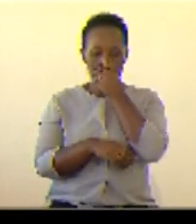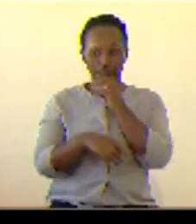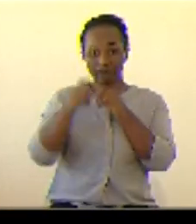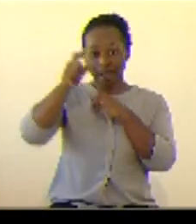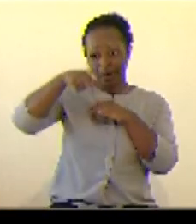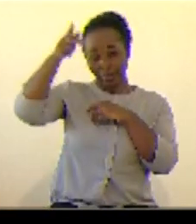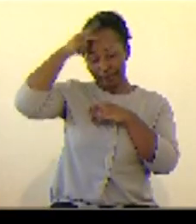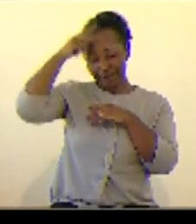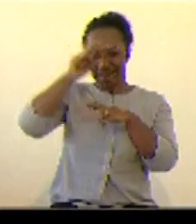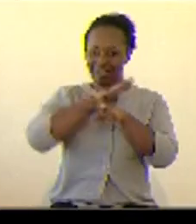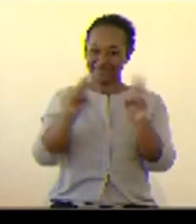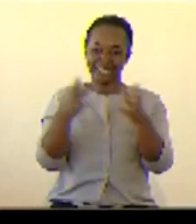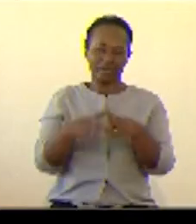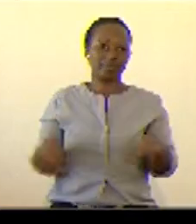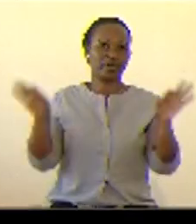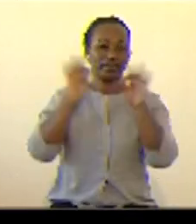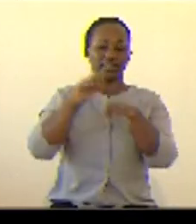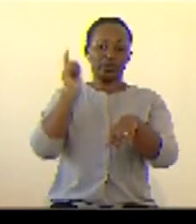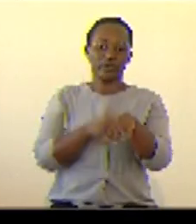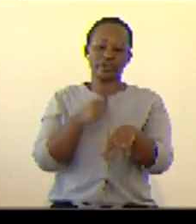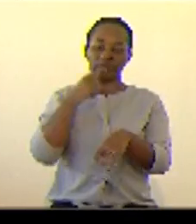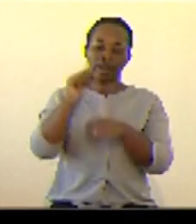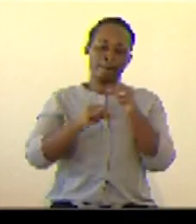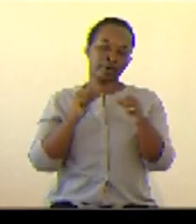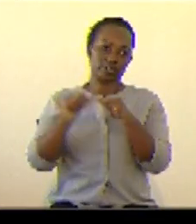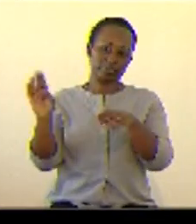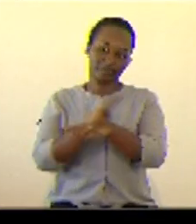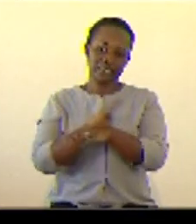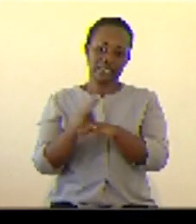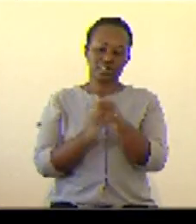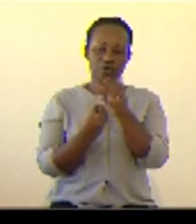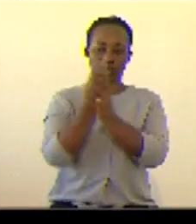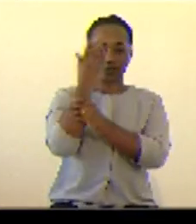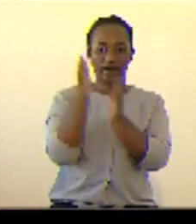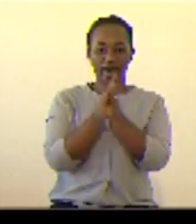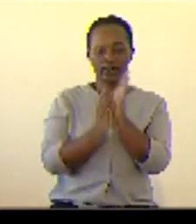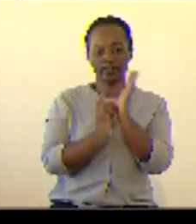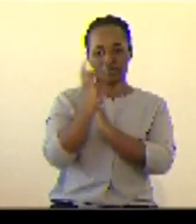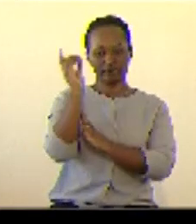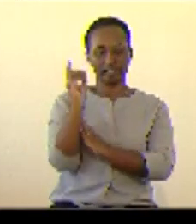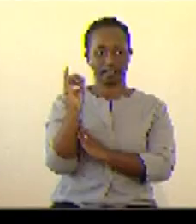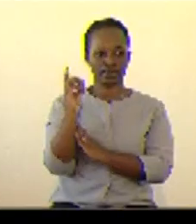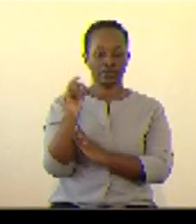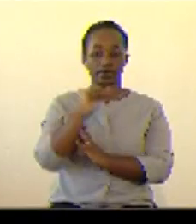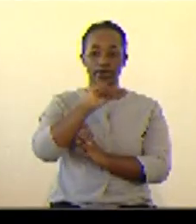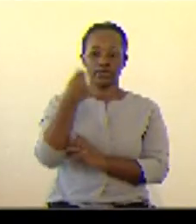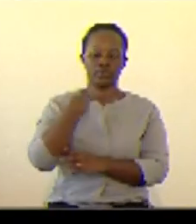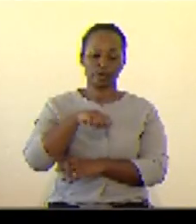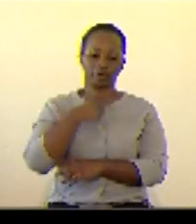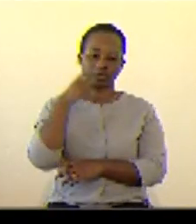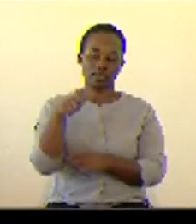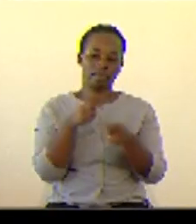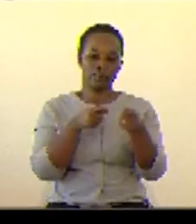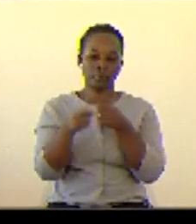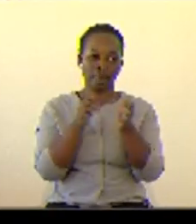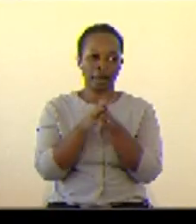manpower is very important when it comes to business growth and development. We have controlling and managing the